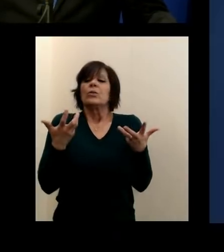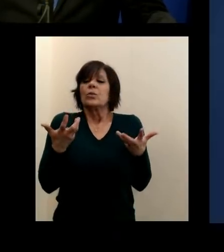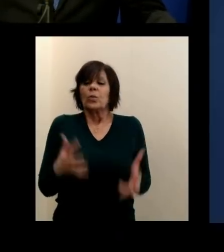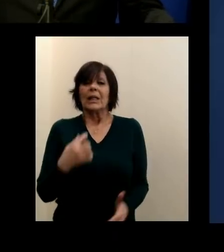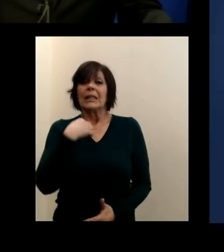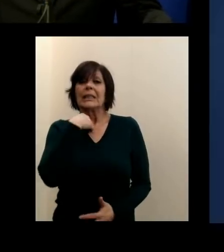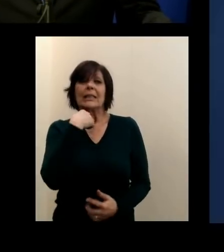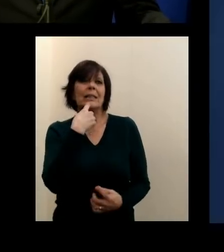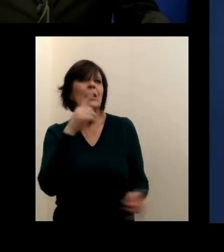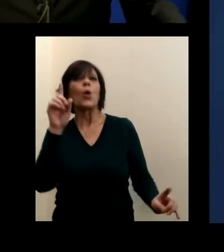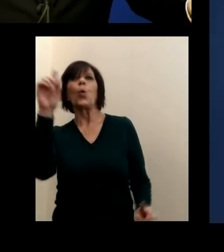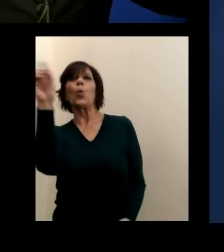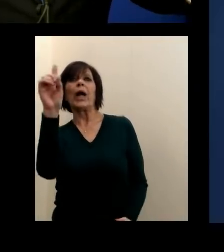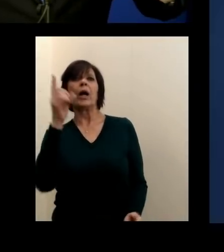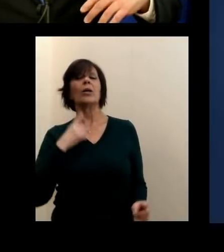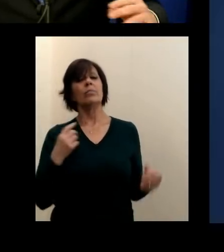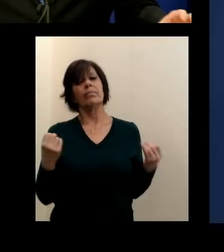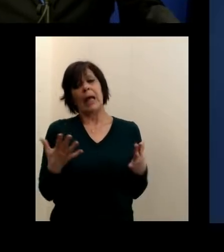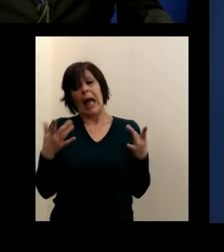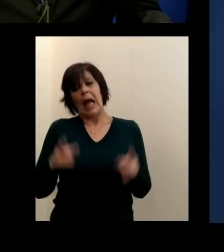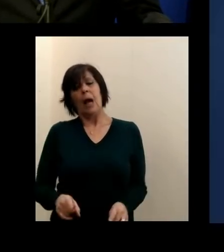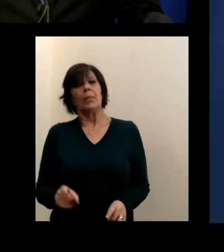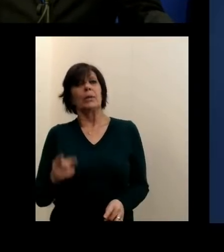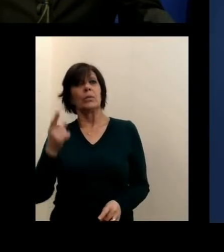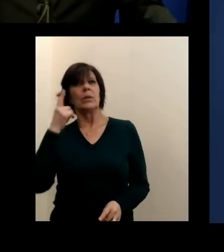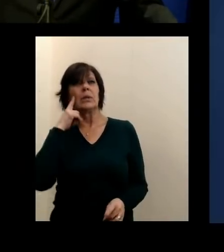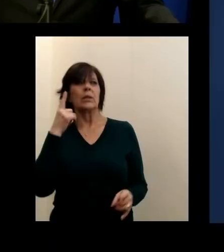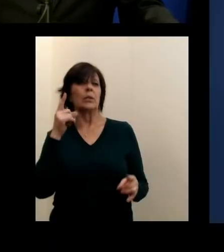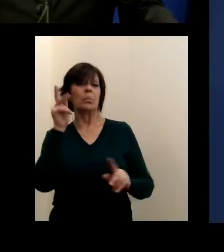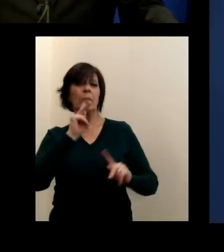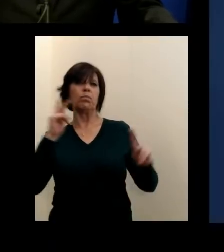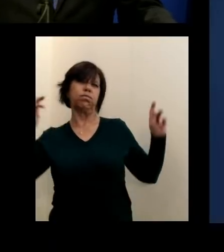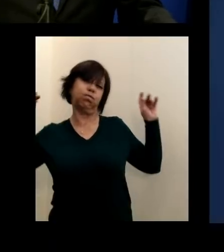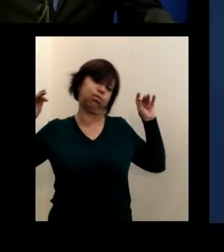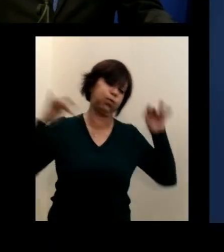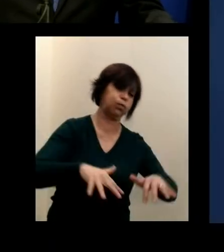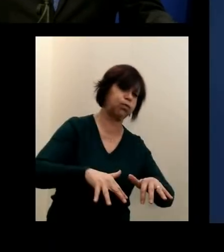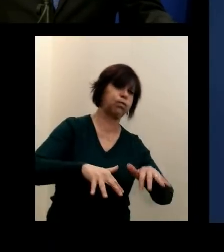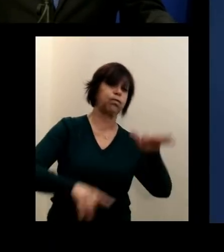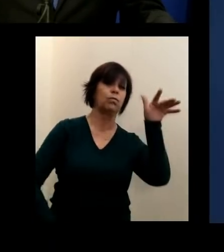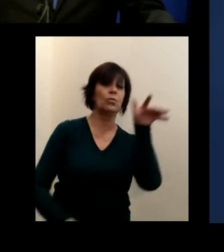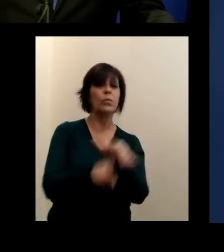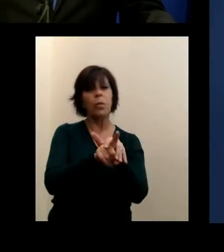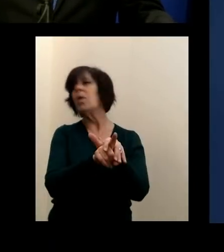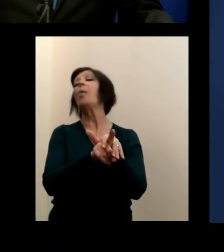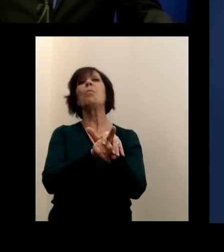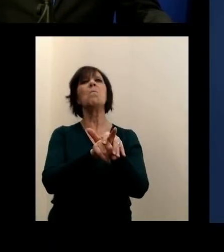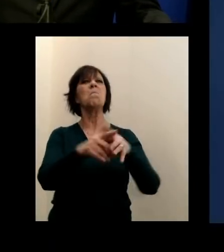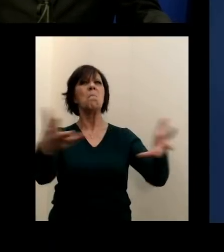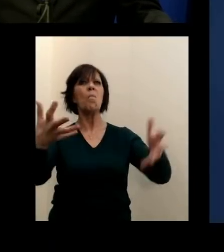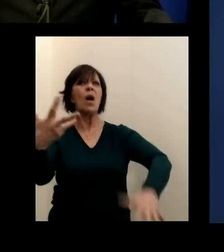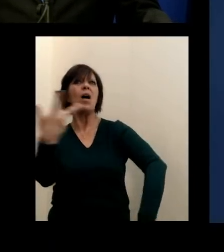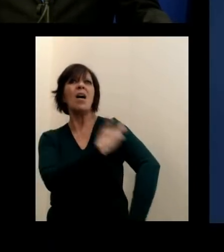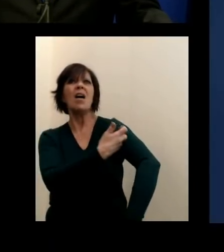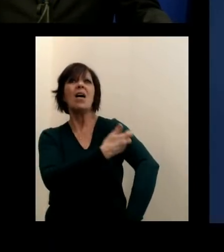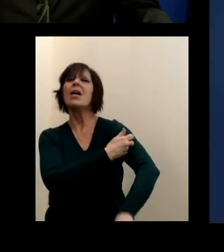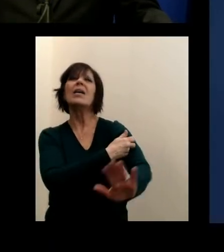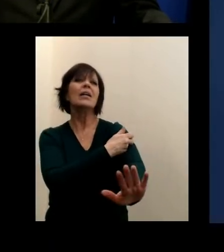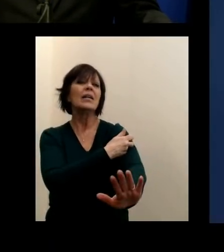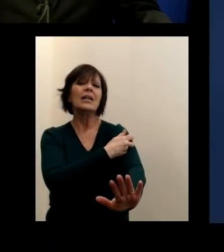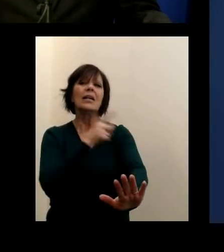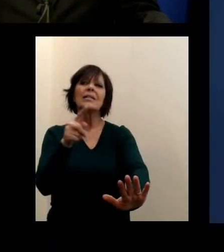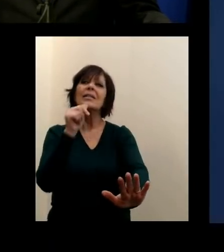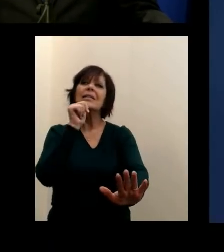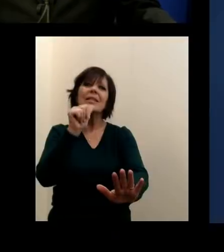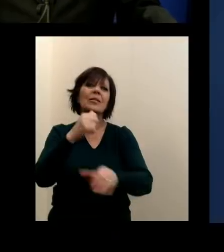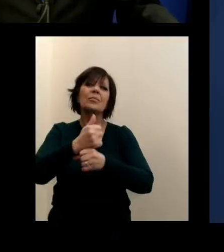sites because what we're afraid will happen, as we saw on yesterday, is people will just show up demanding they get the vaccine even though they have